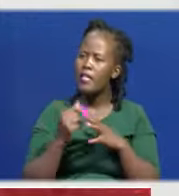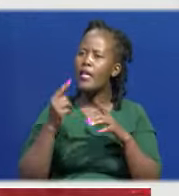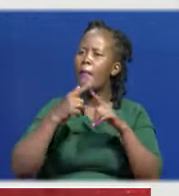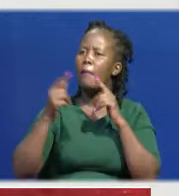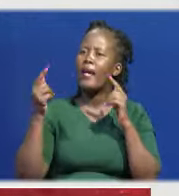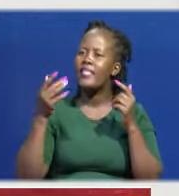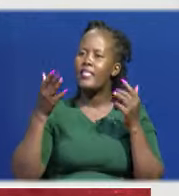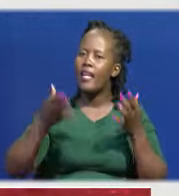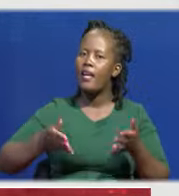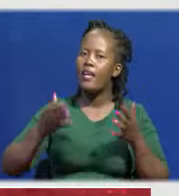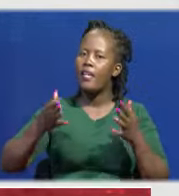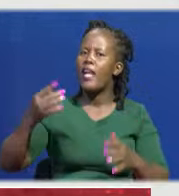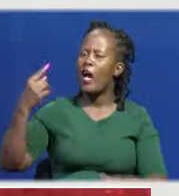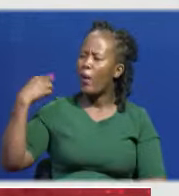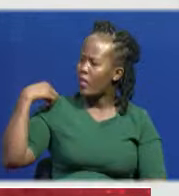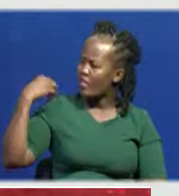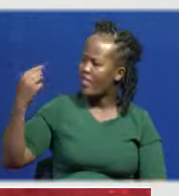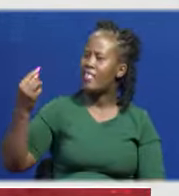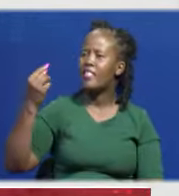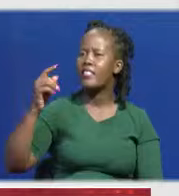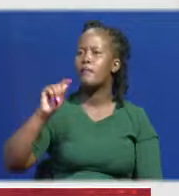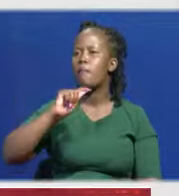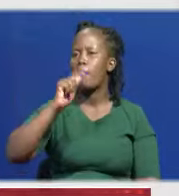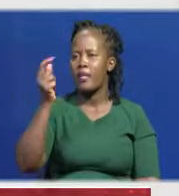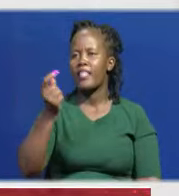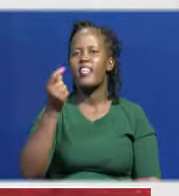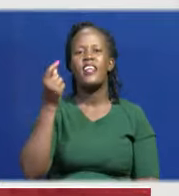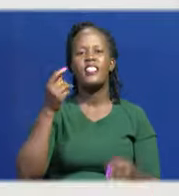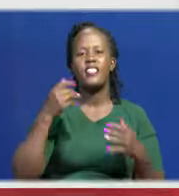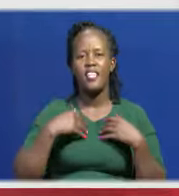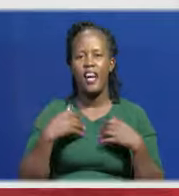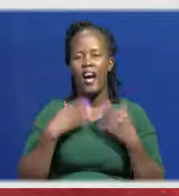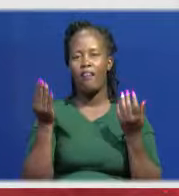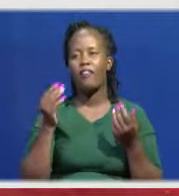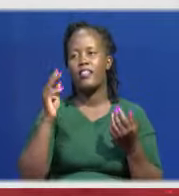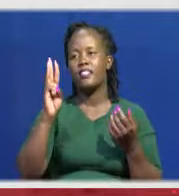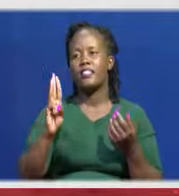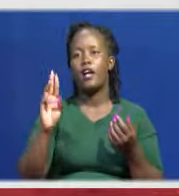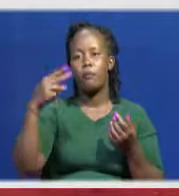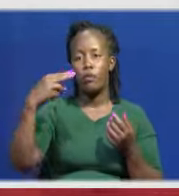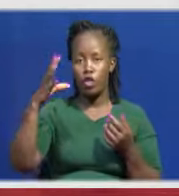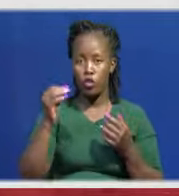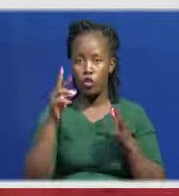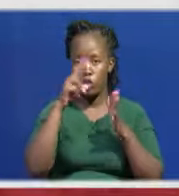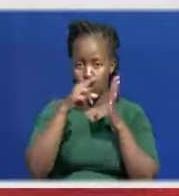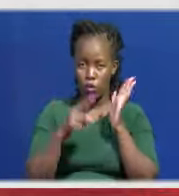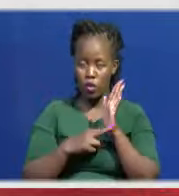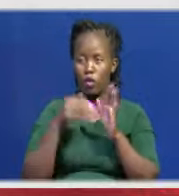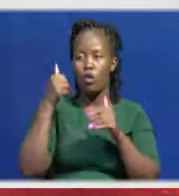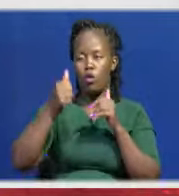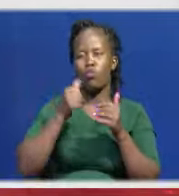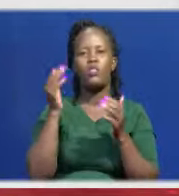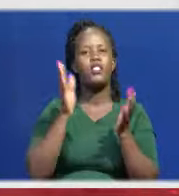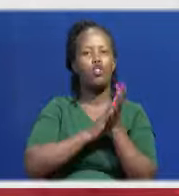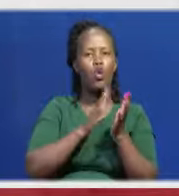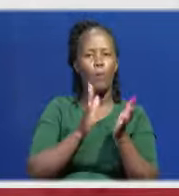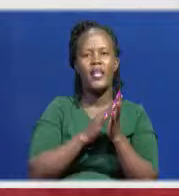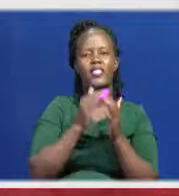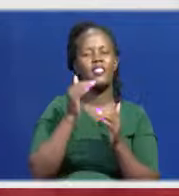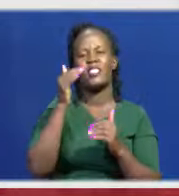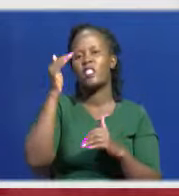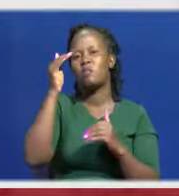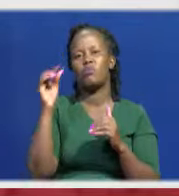recent days, we've seen Kenya adopt a guideline by WHO that recommends short-term treatment of